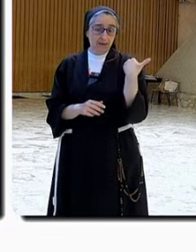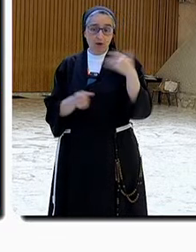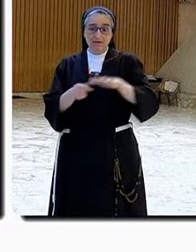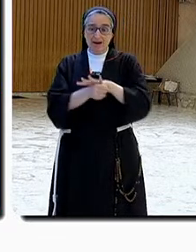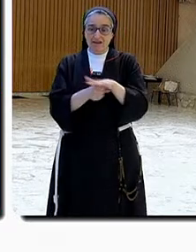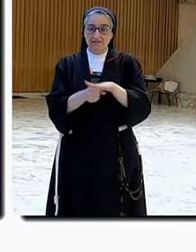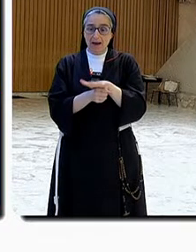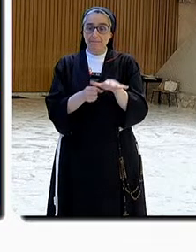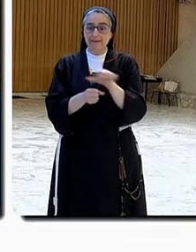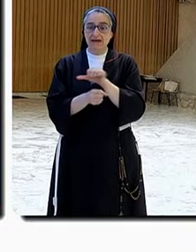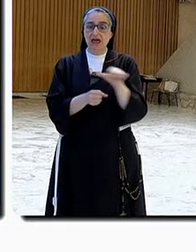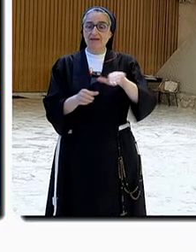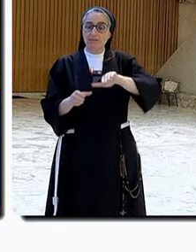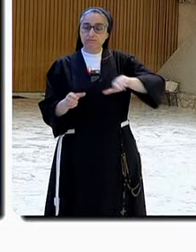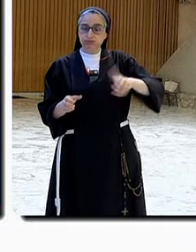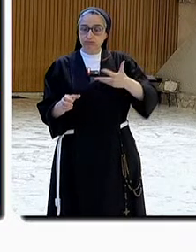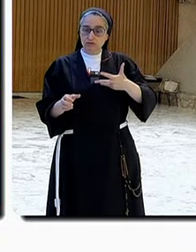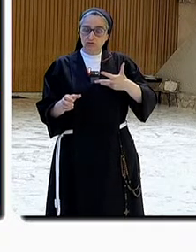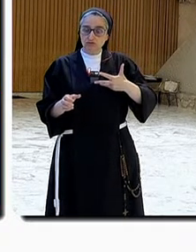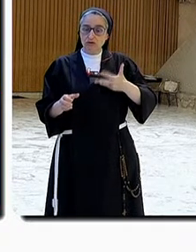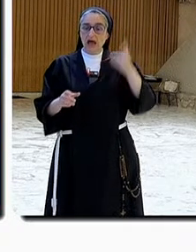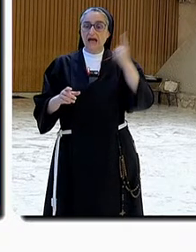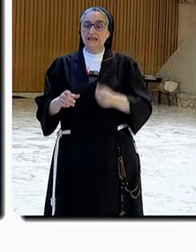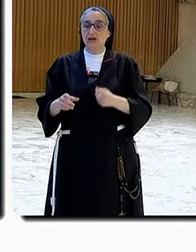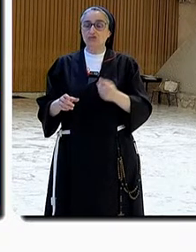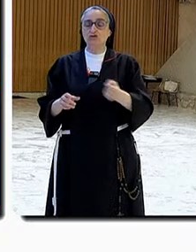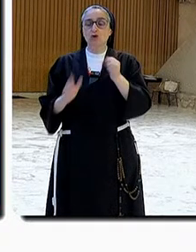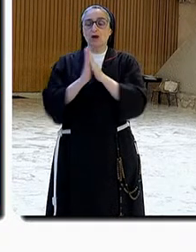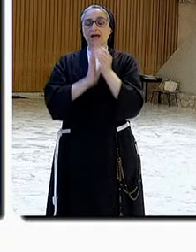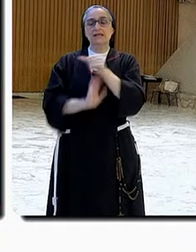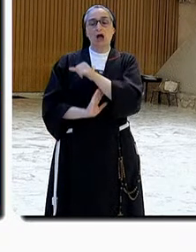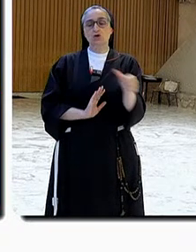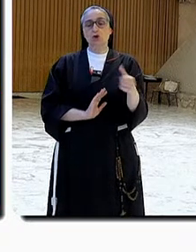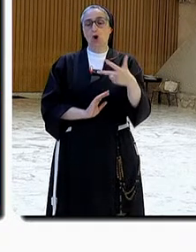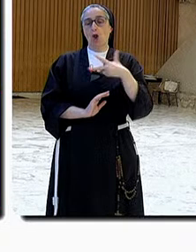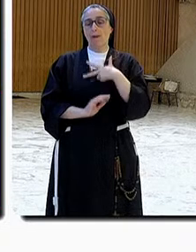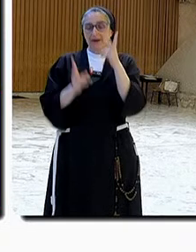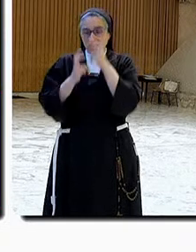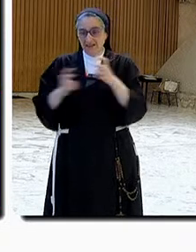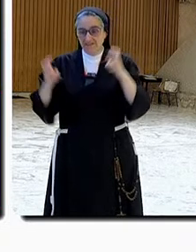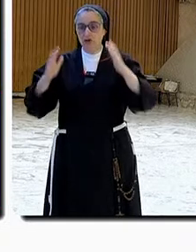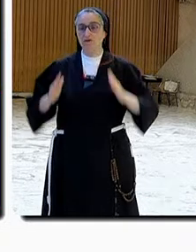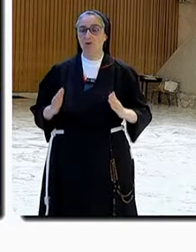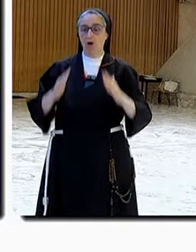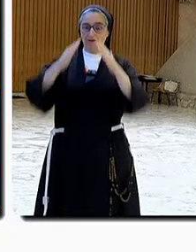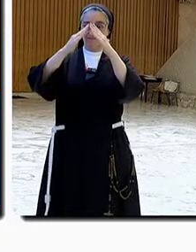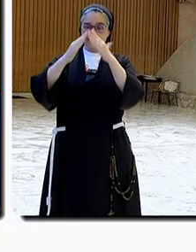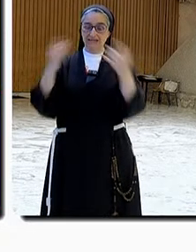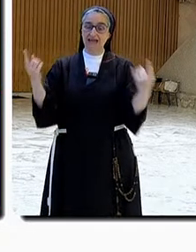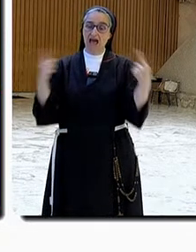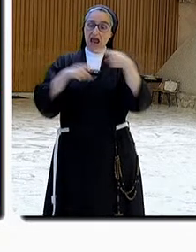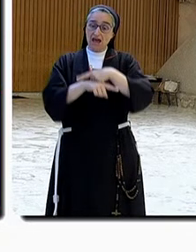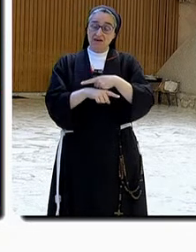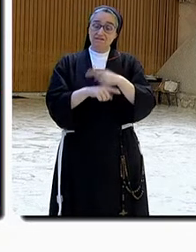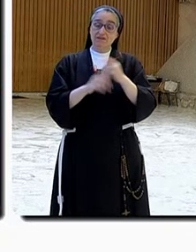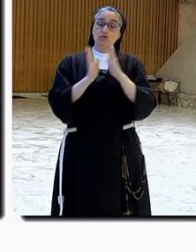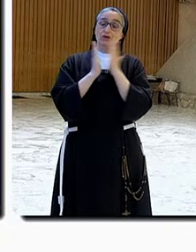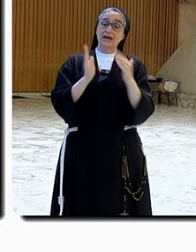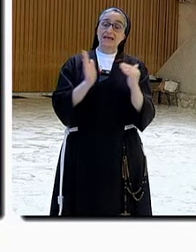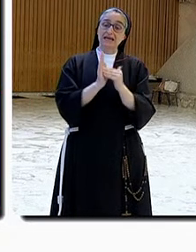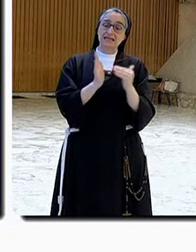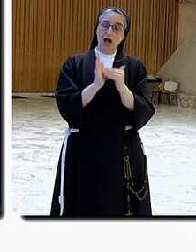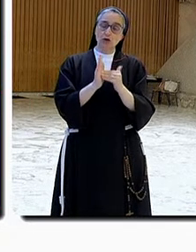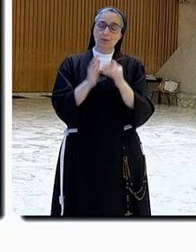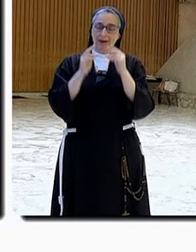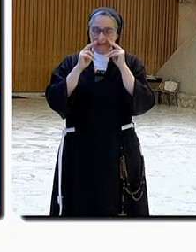The post-Vatican II appreciation of the family as domestic church opens to it undreamed of perspectives of participation in the salvific mission of